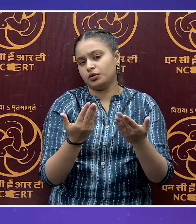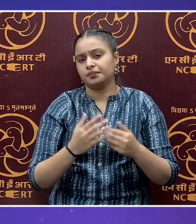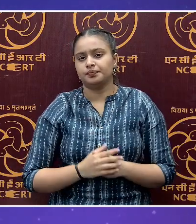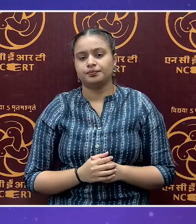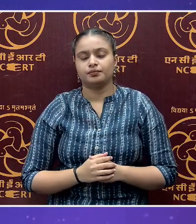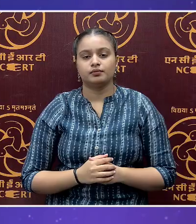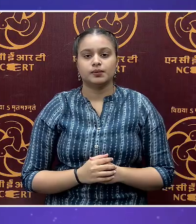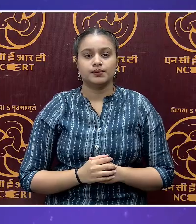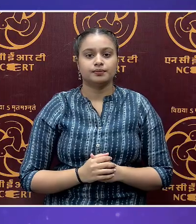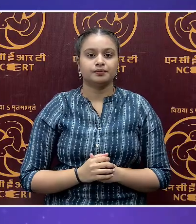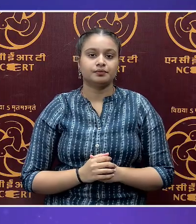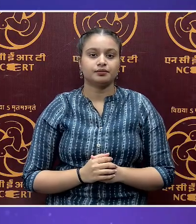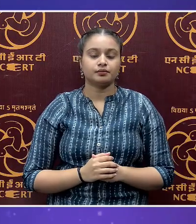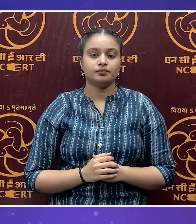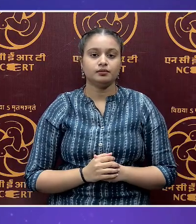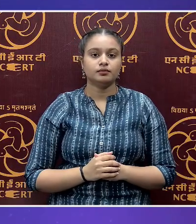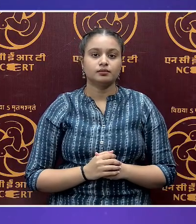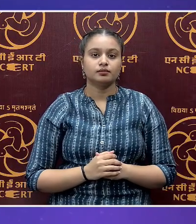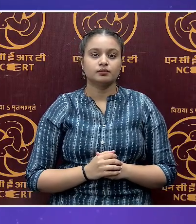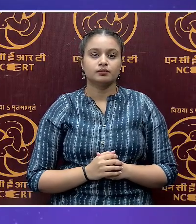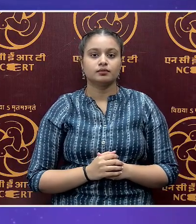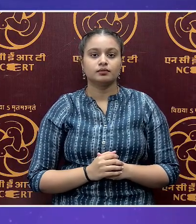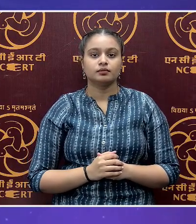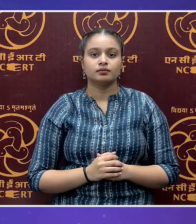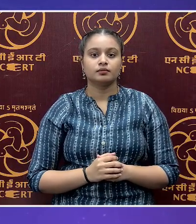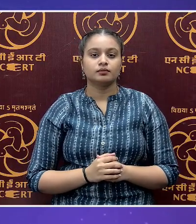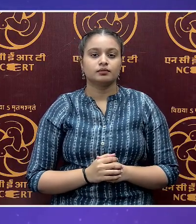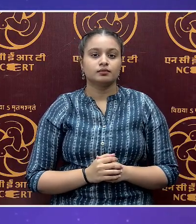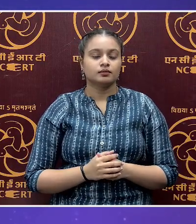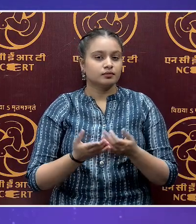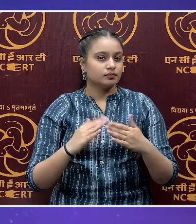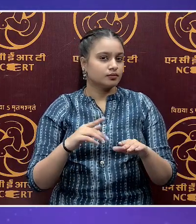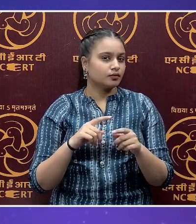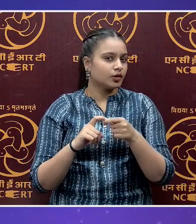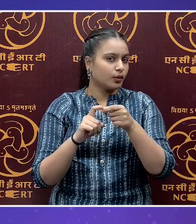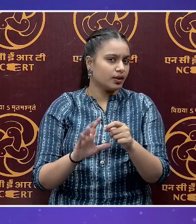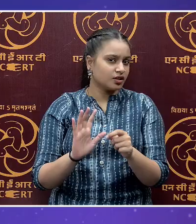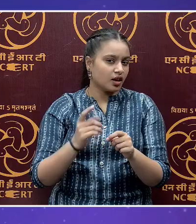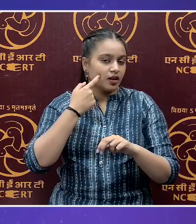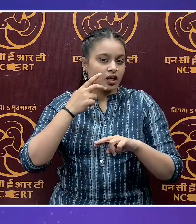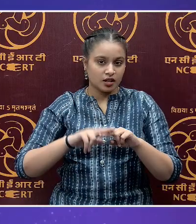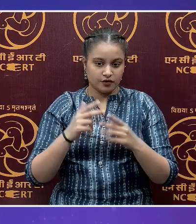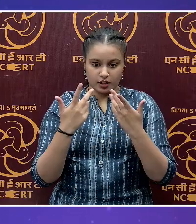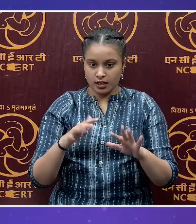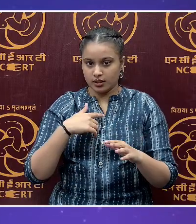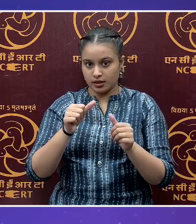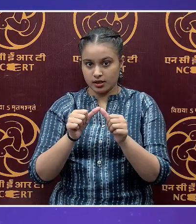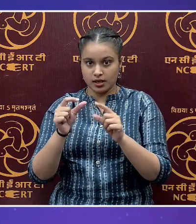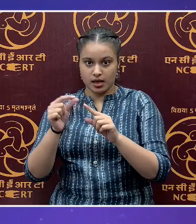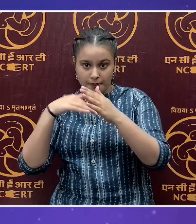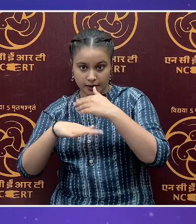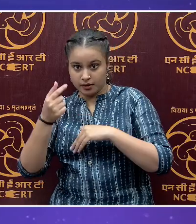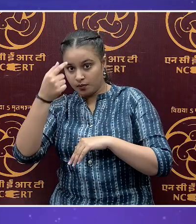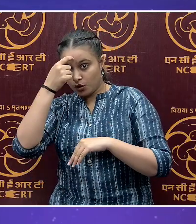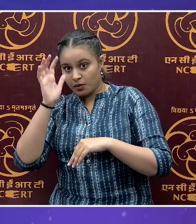Okay. And there is another question. If we face problems with the app, whom should